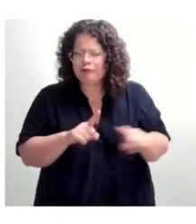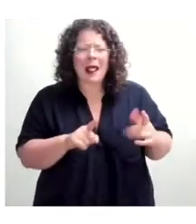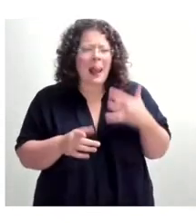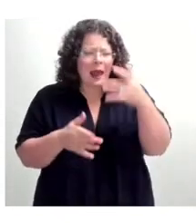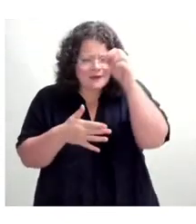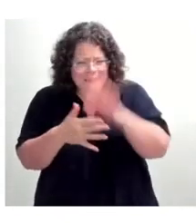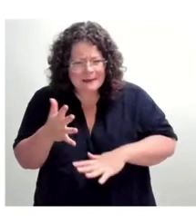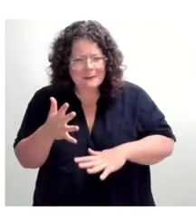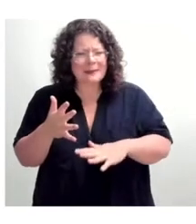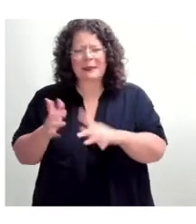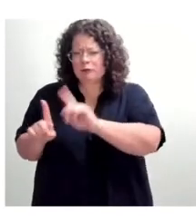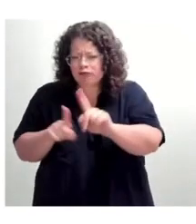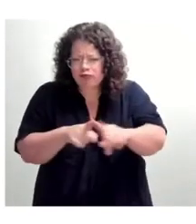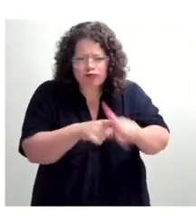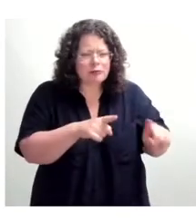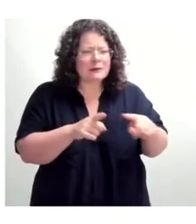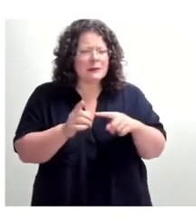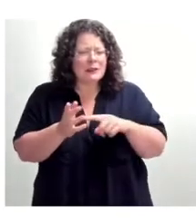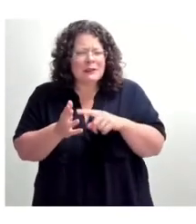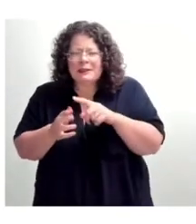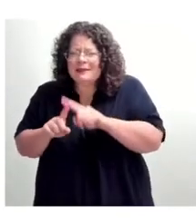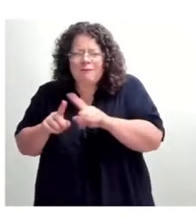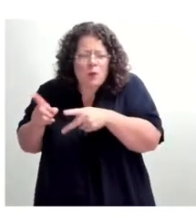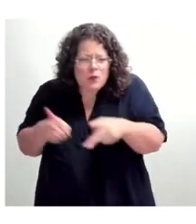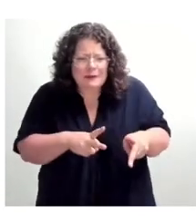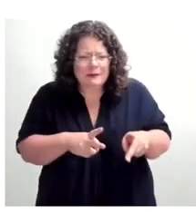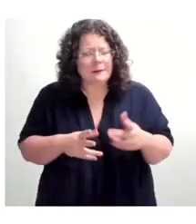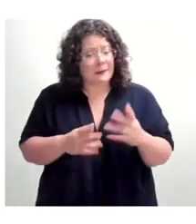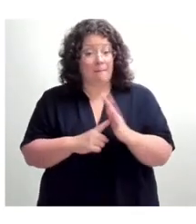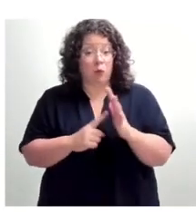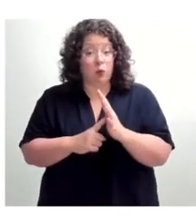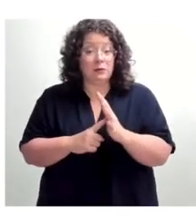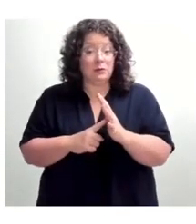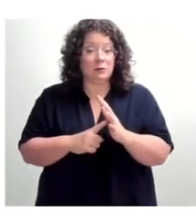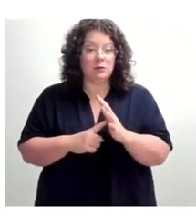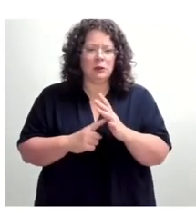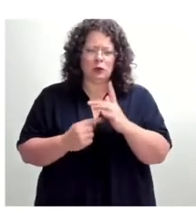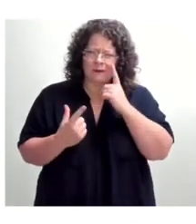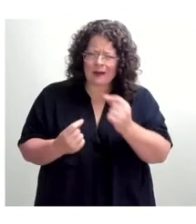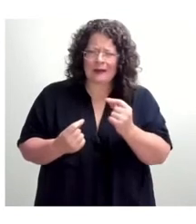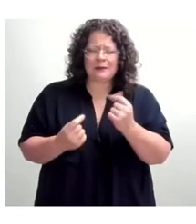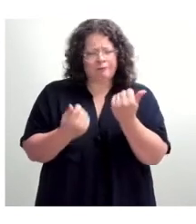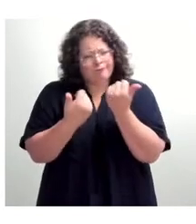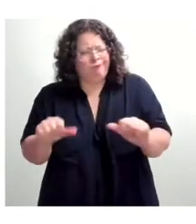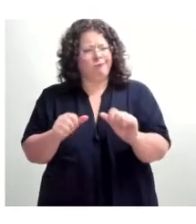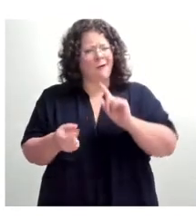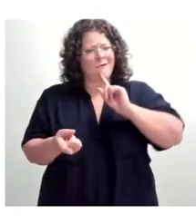big complex problems that can't be solved by one brain alone. Yeah, absolutely agree. It's the diversity of